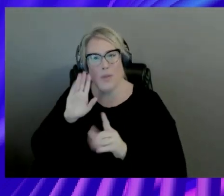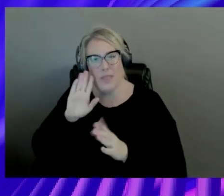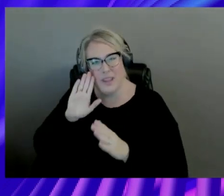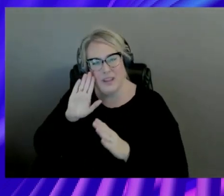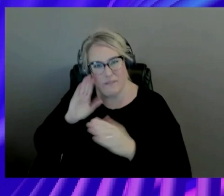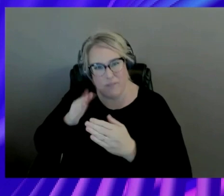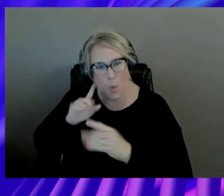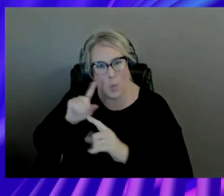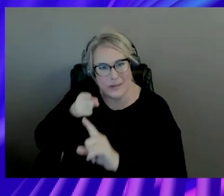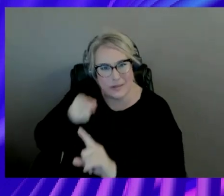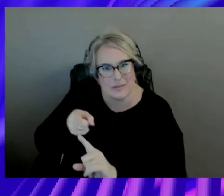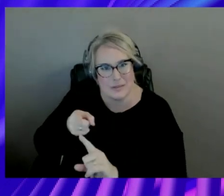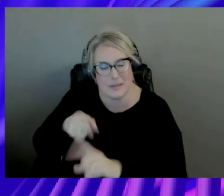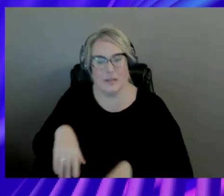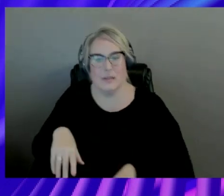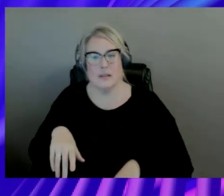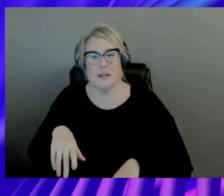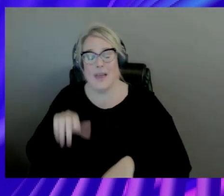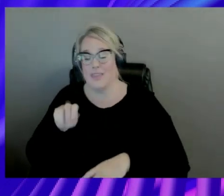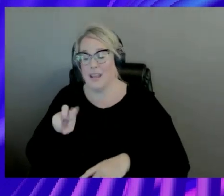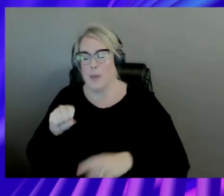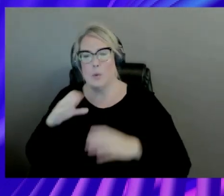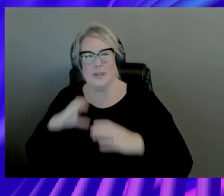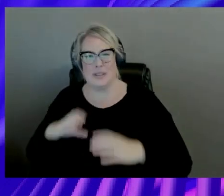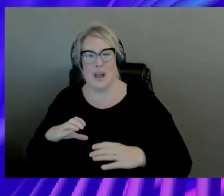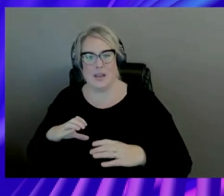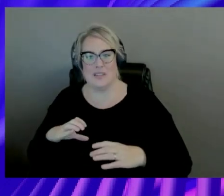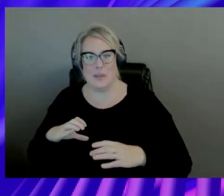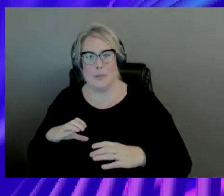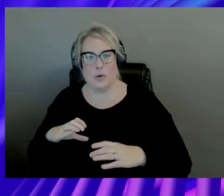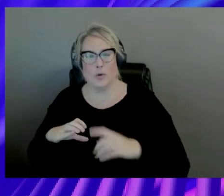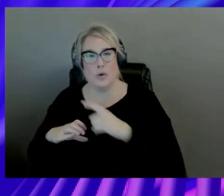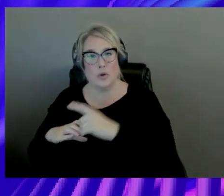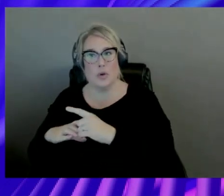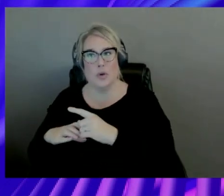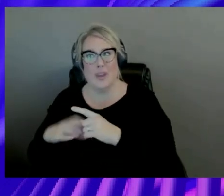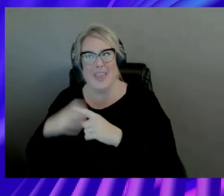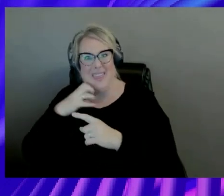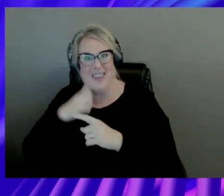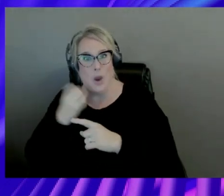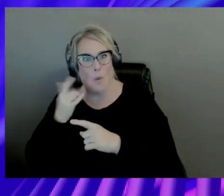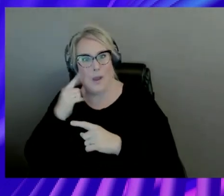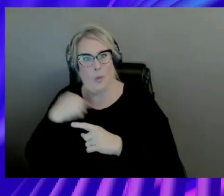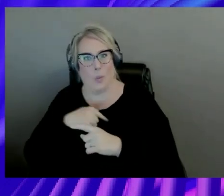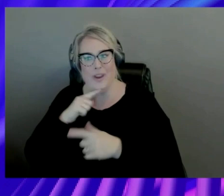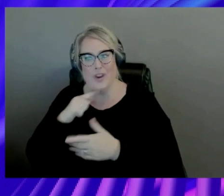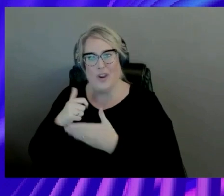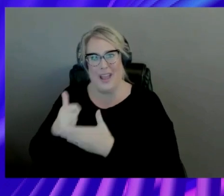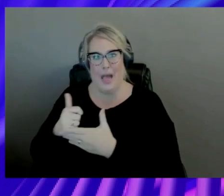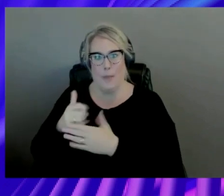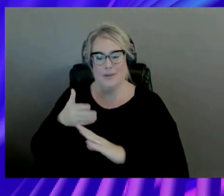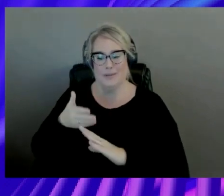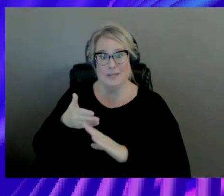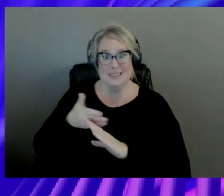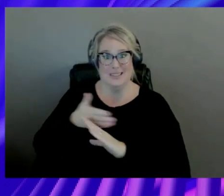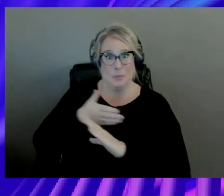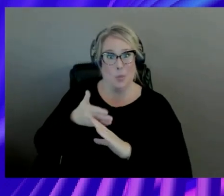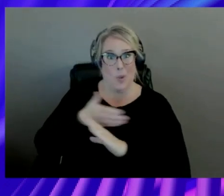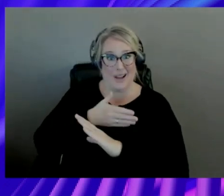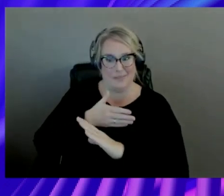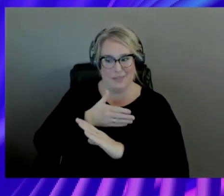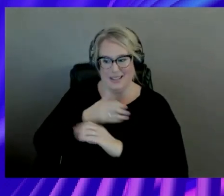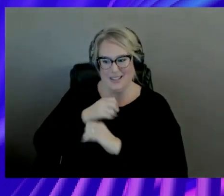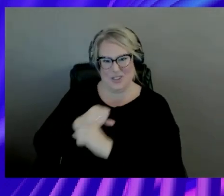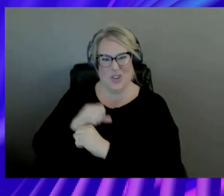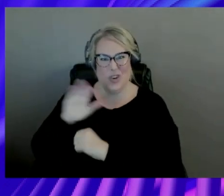customer, the AWS customer, will care because we are helping proactively secure them and their managed services. One of